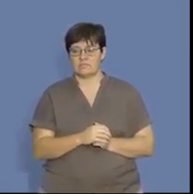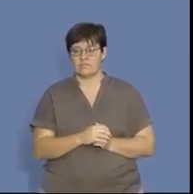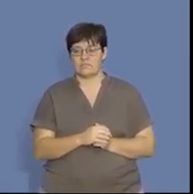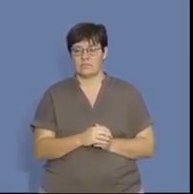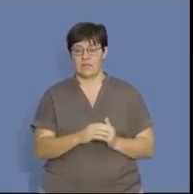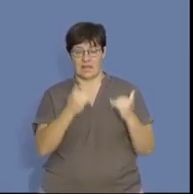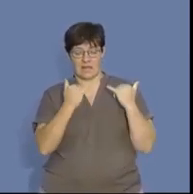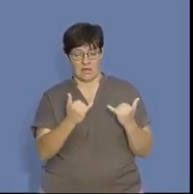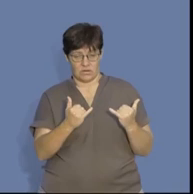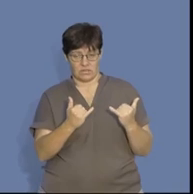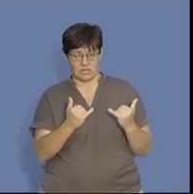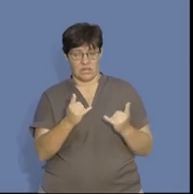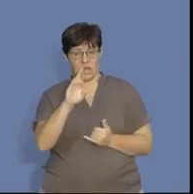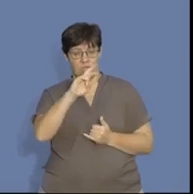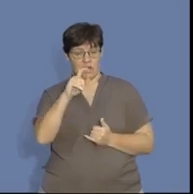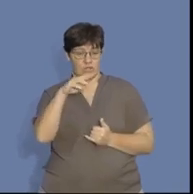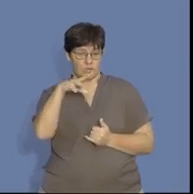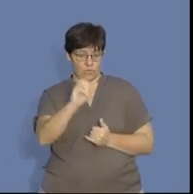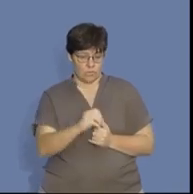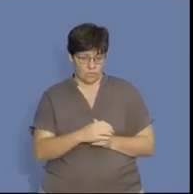the current ratio